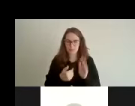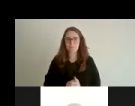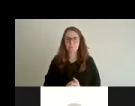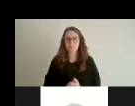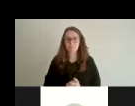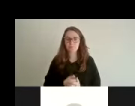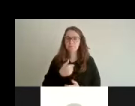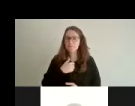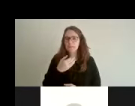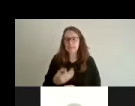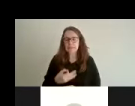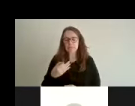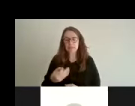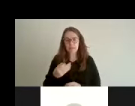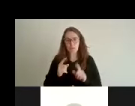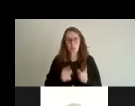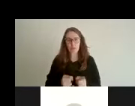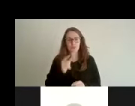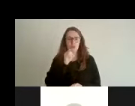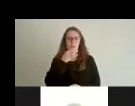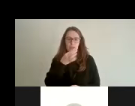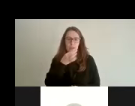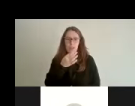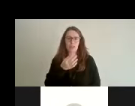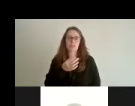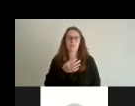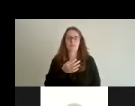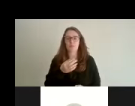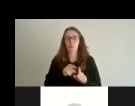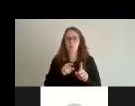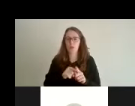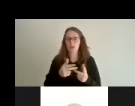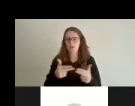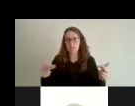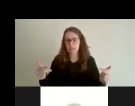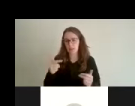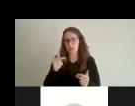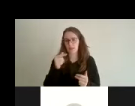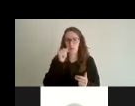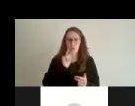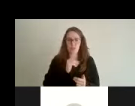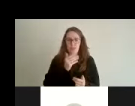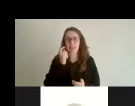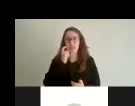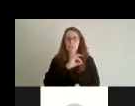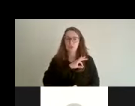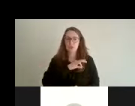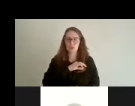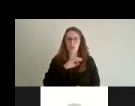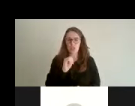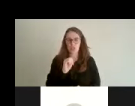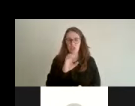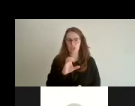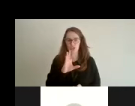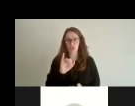one of my favorite researchers in gender and diversity. It's Londa Schiebinger from Stanford. She's famous for her